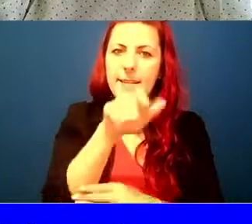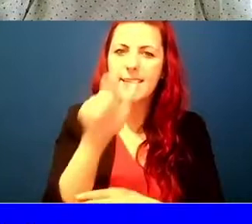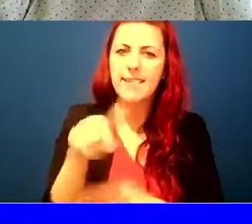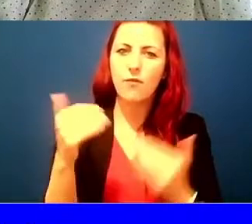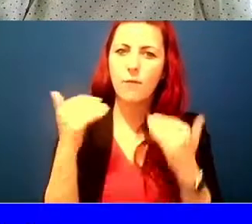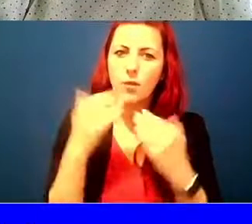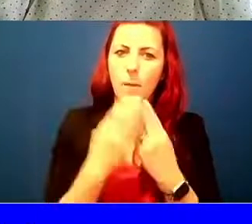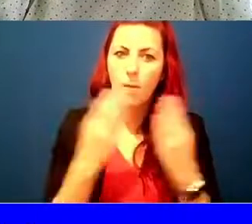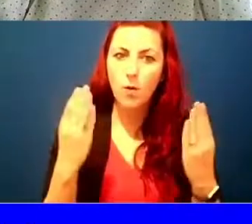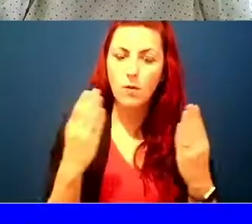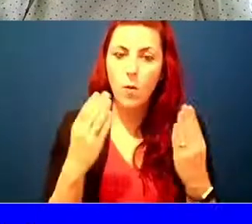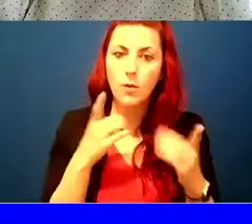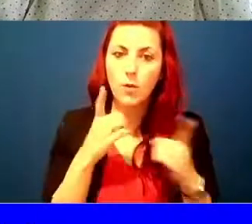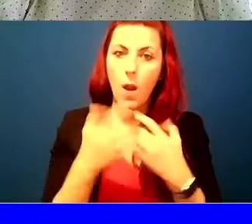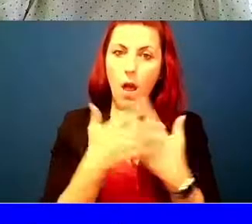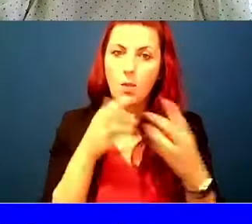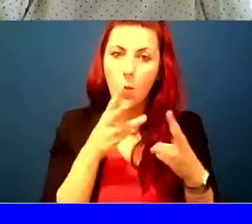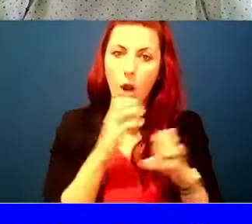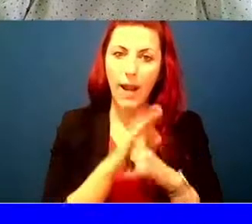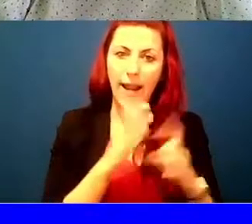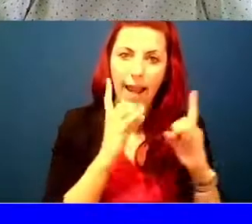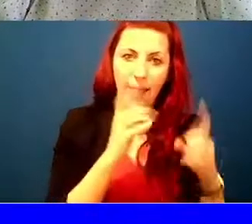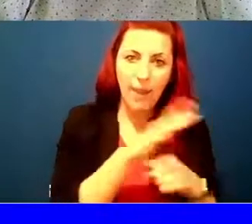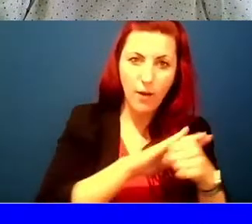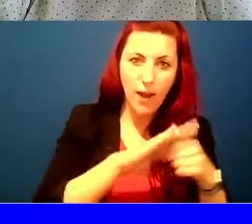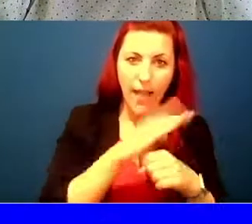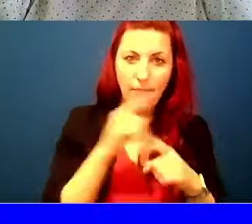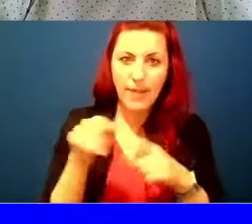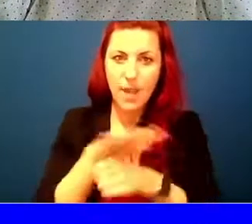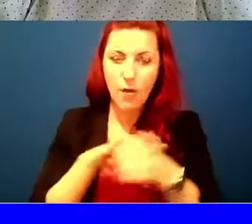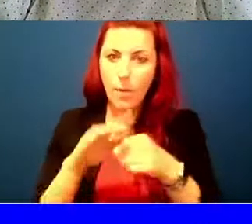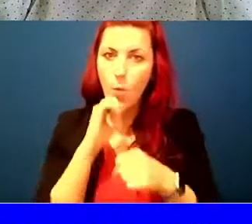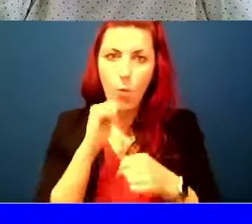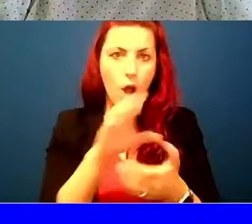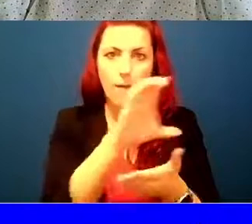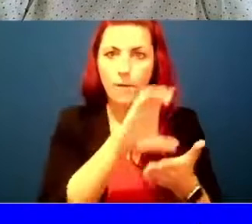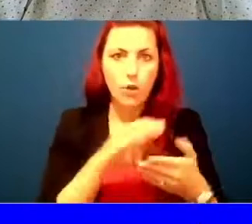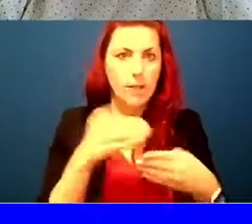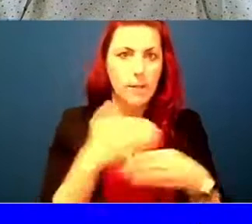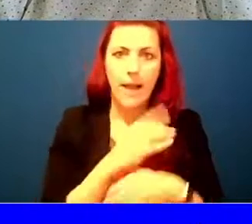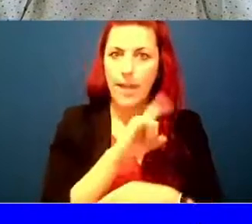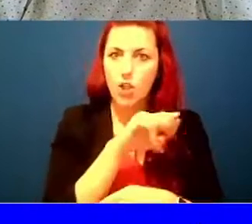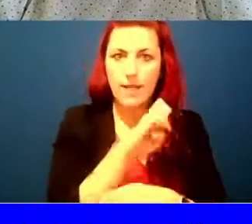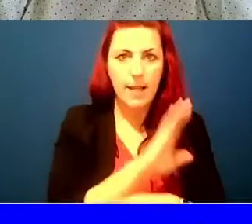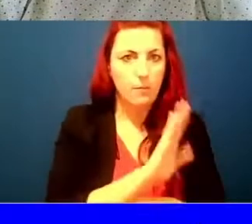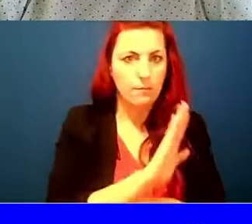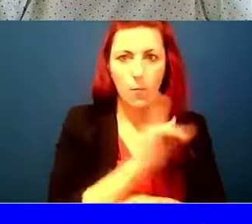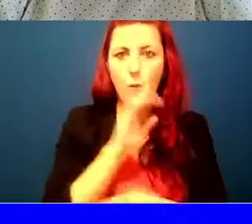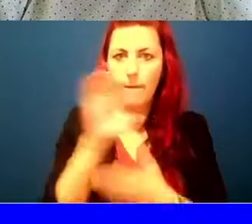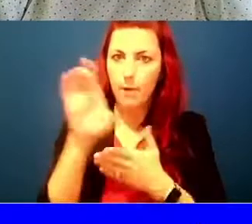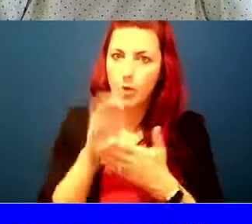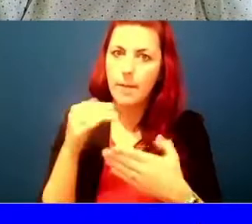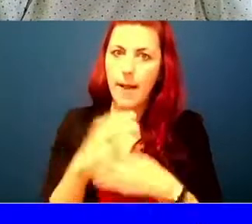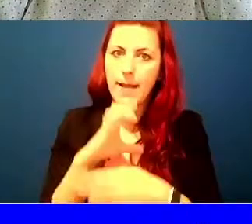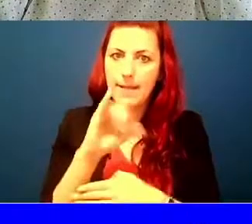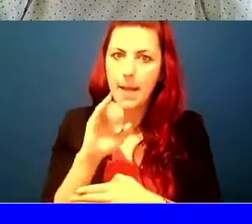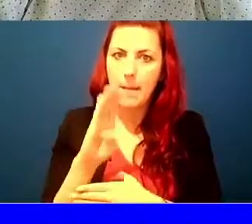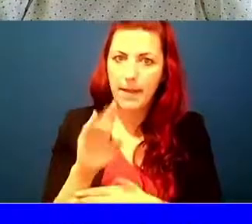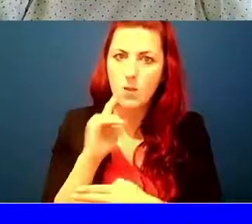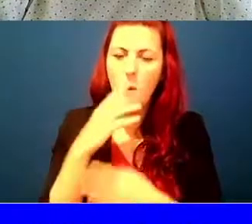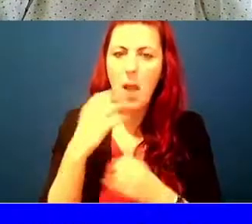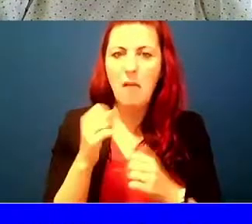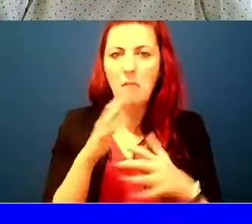arena, as well as this area of work, we're not funded at all by the HSE. And we have around 50 odd staff or